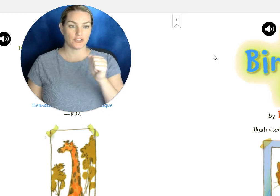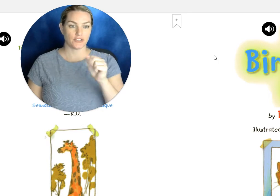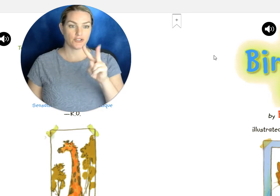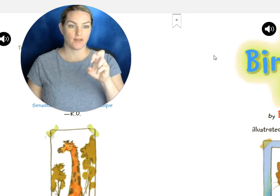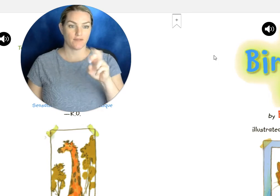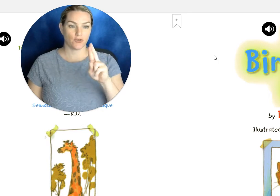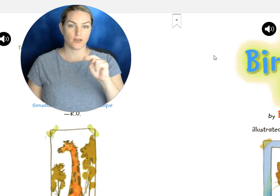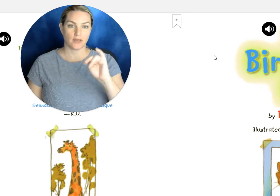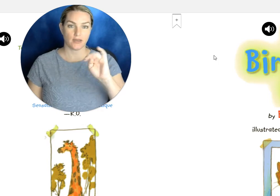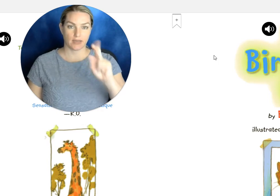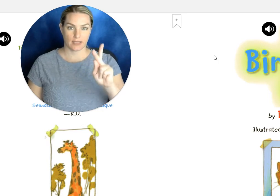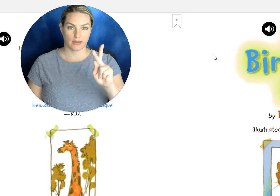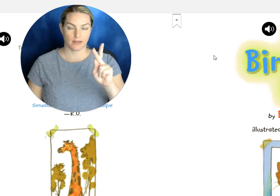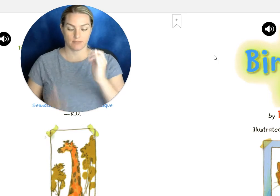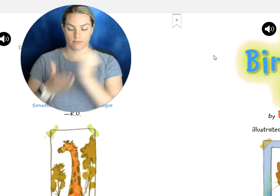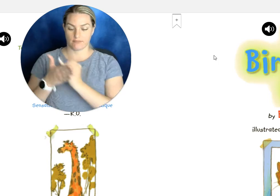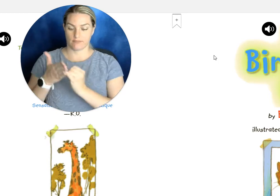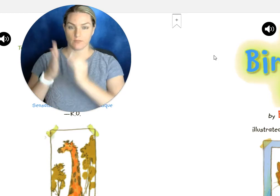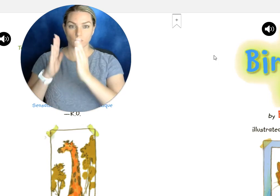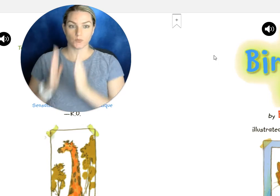O'Malley.